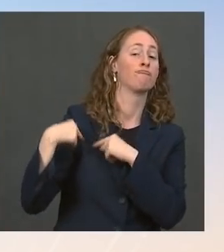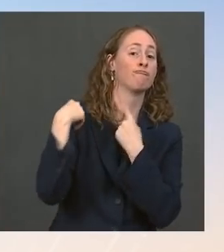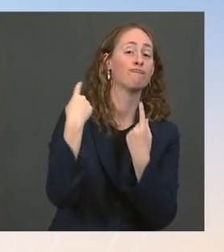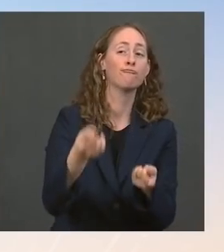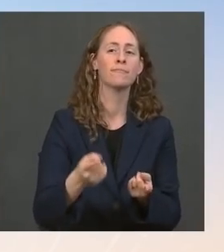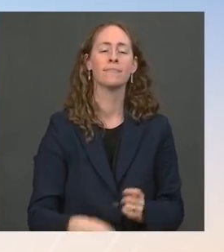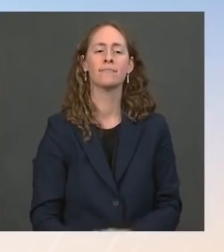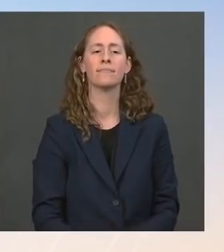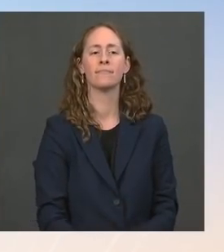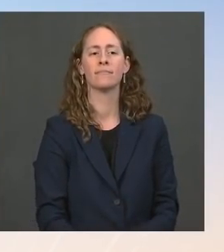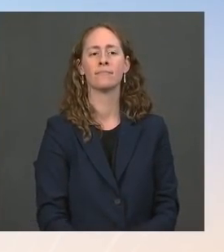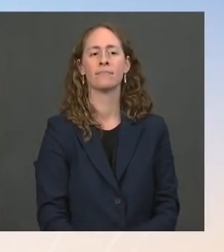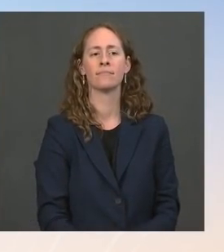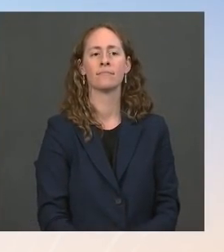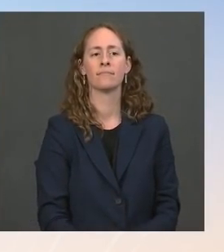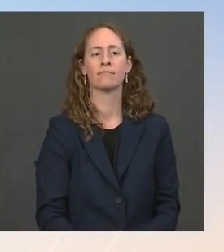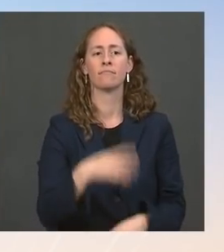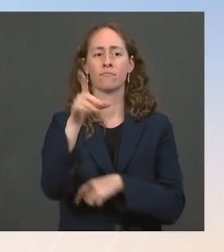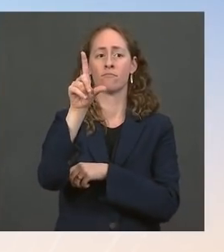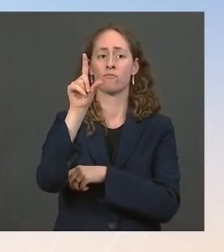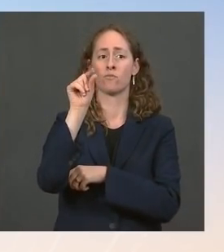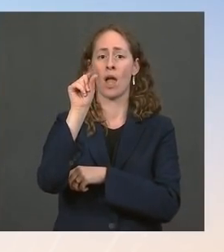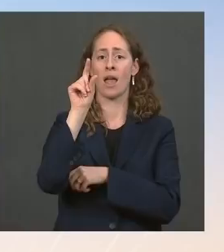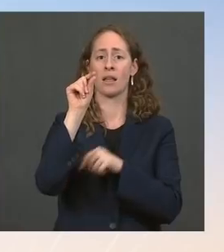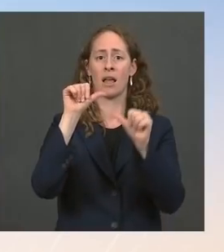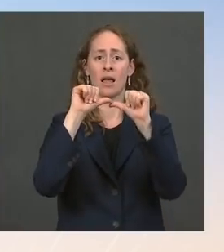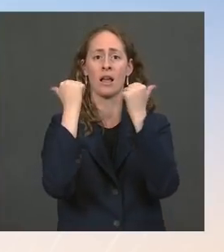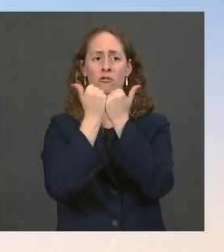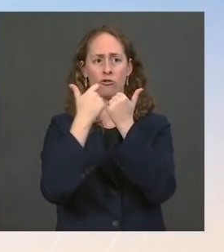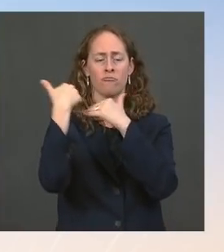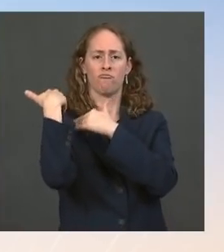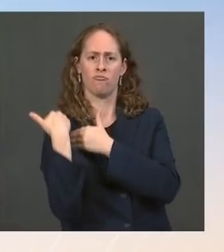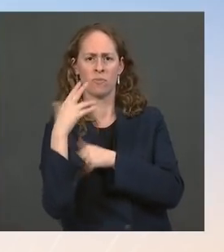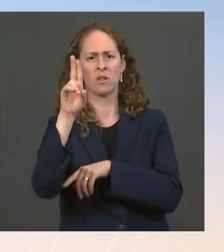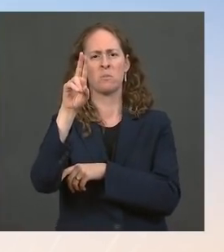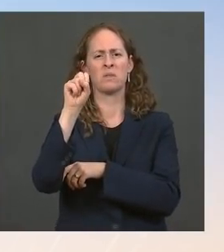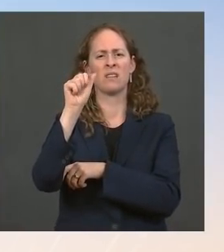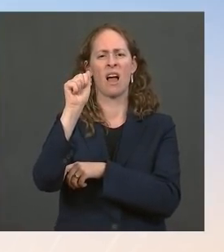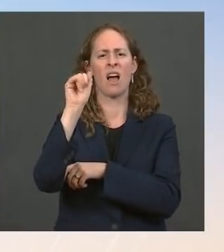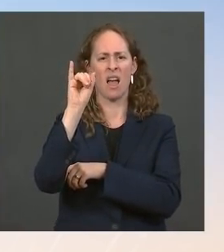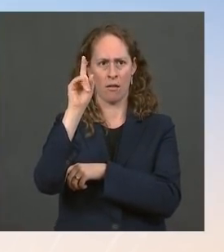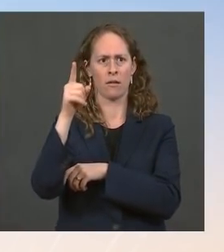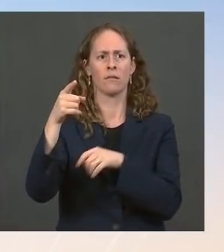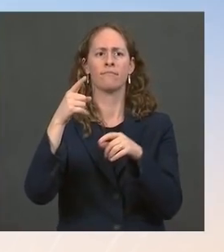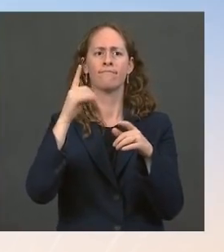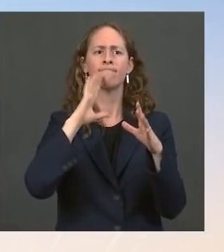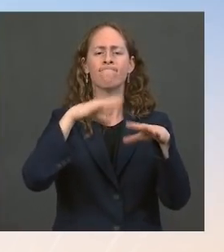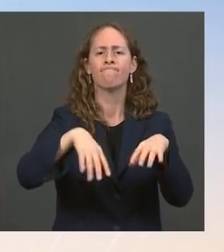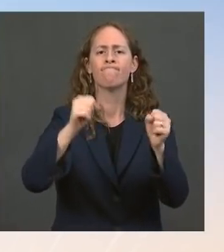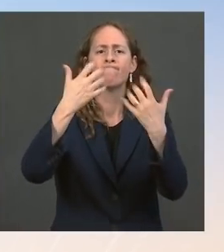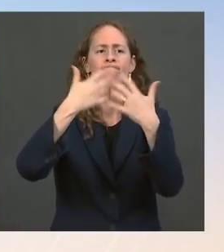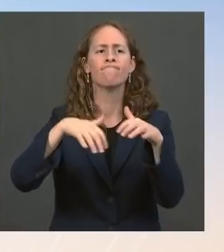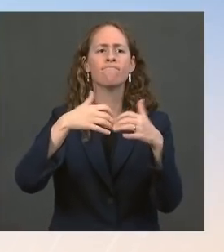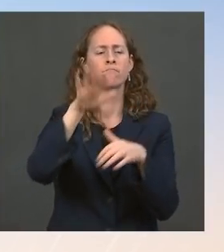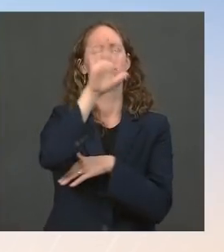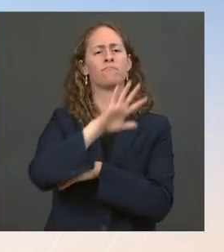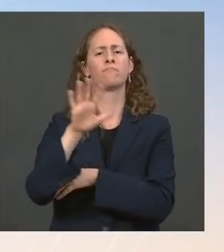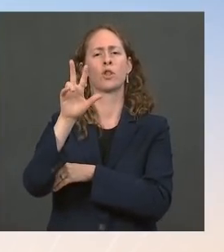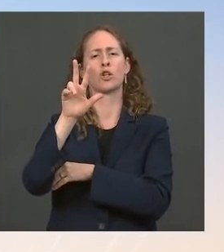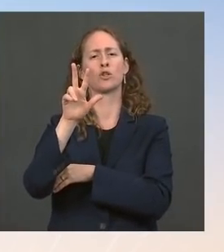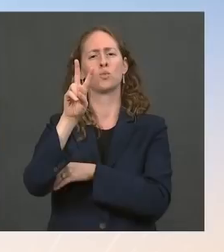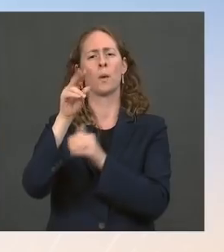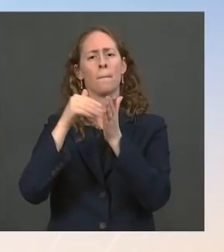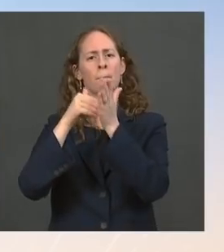U.S. agencies led by USAID recently provided an additional $32 million in new assistance to support earthquake response efforts